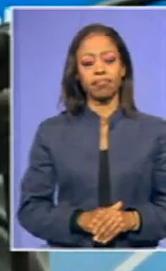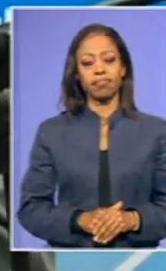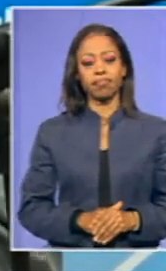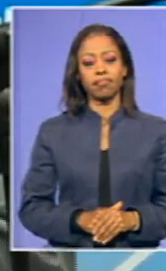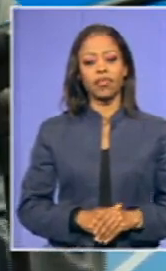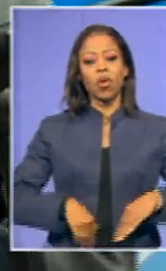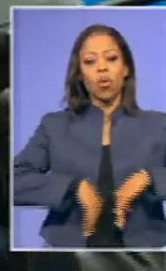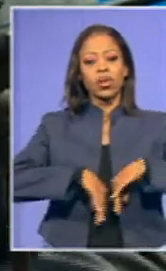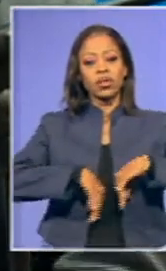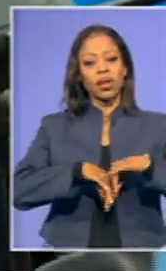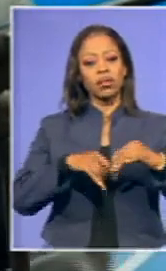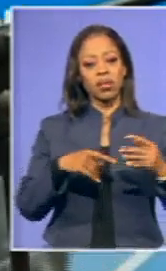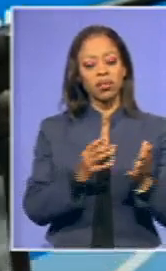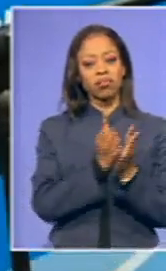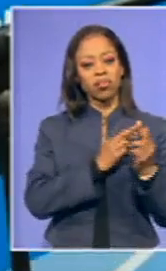for water,